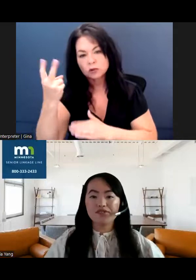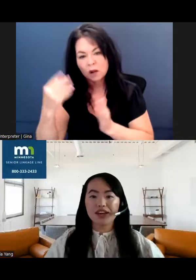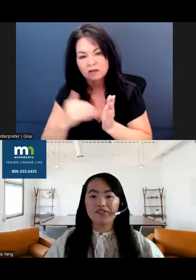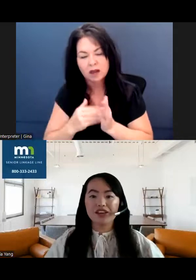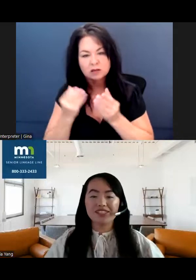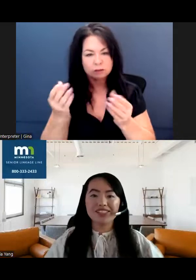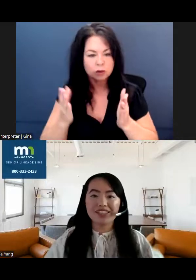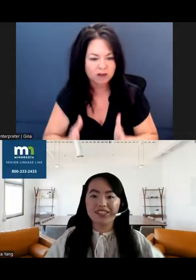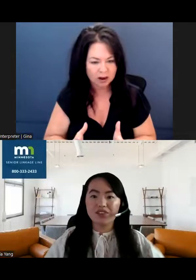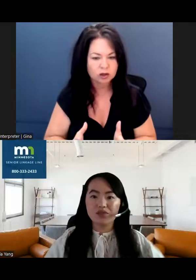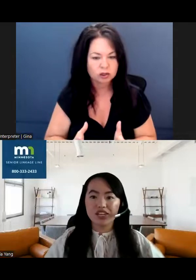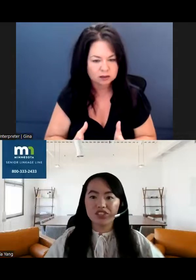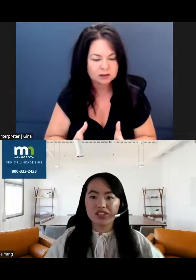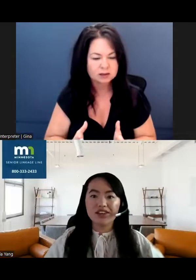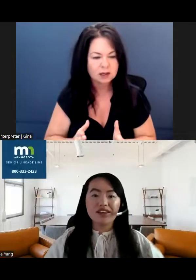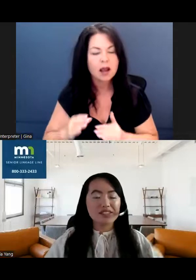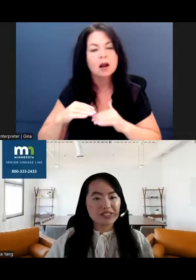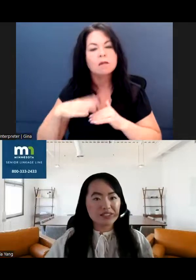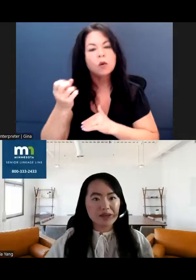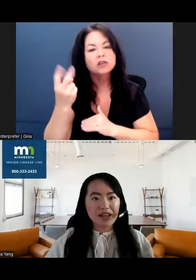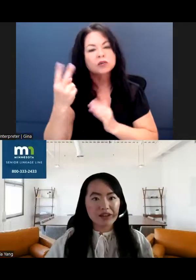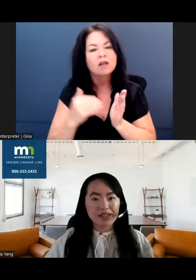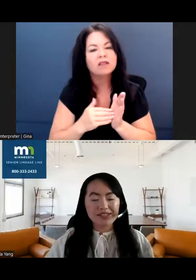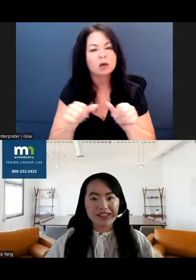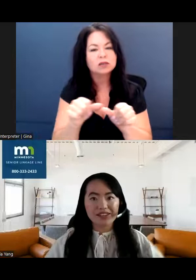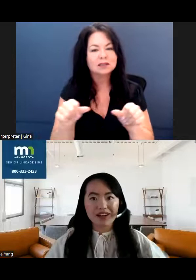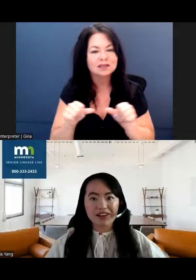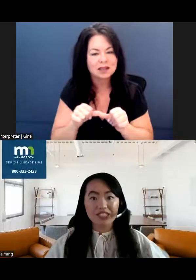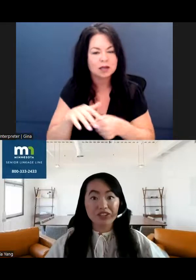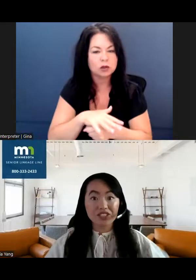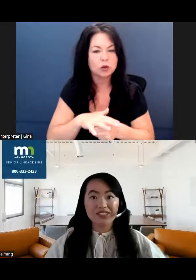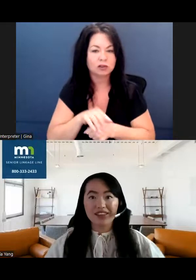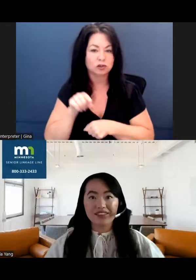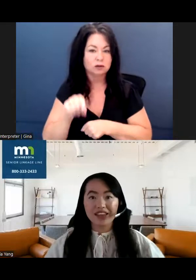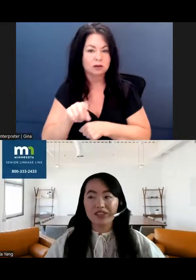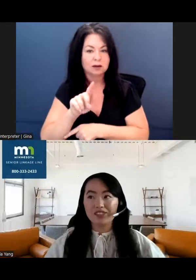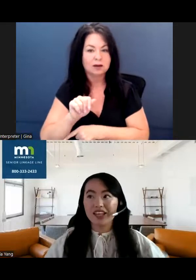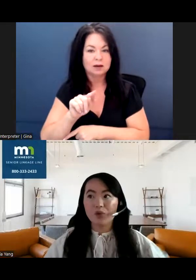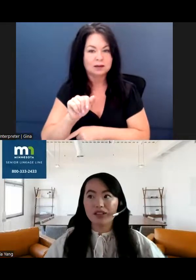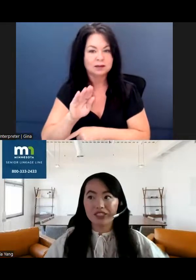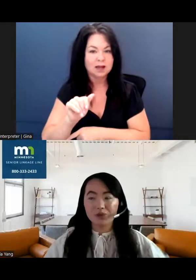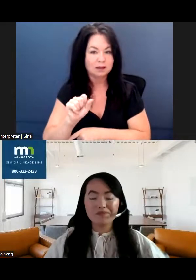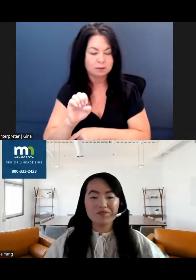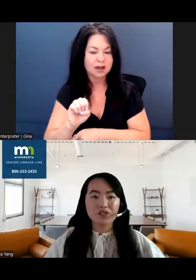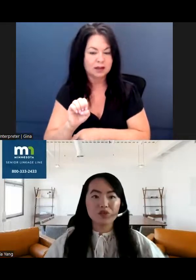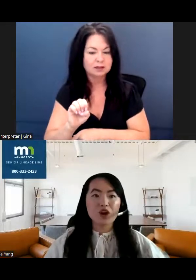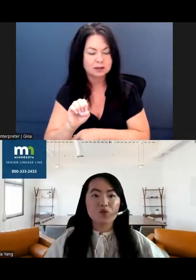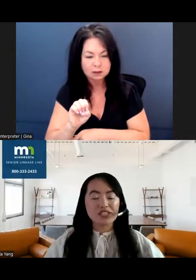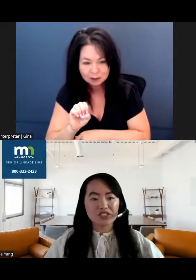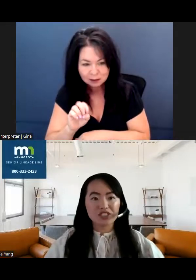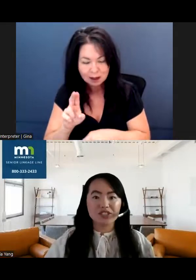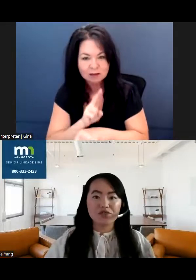than 25,000 site location. This is the same database that our specialist on the line uses as well